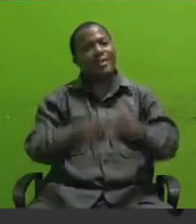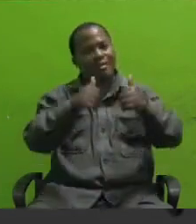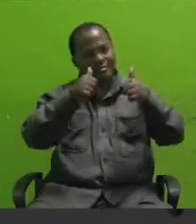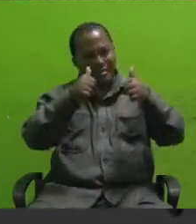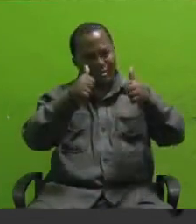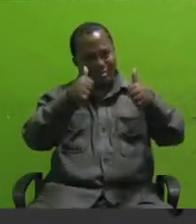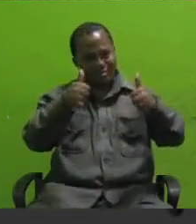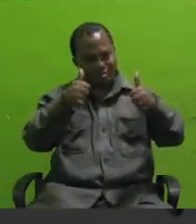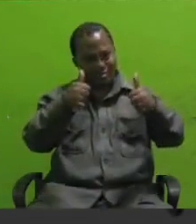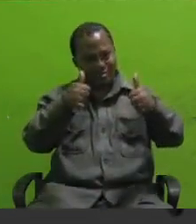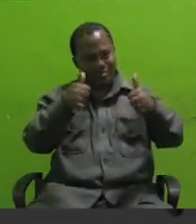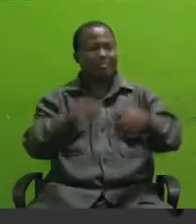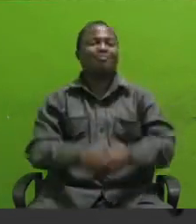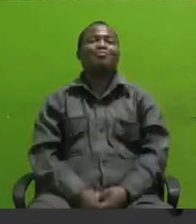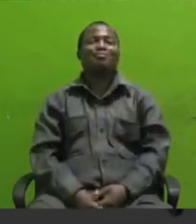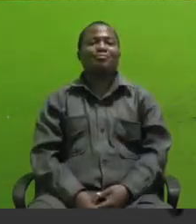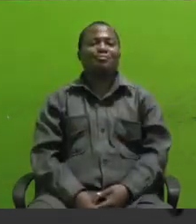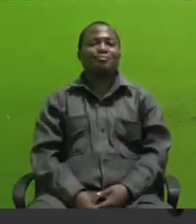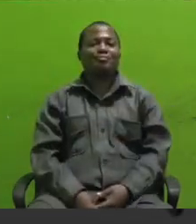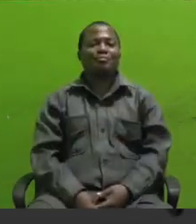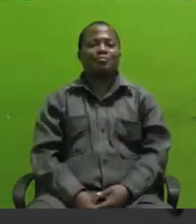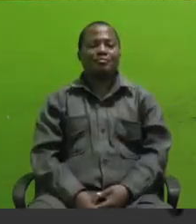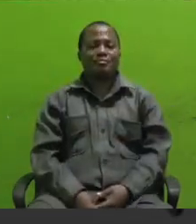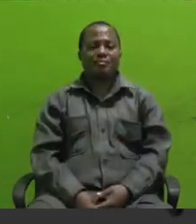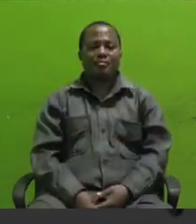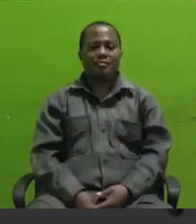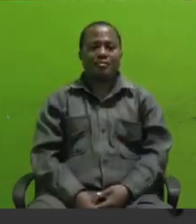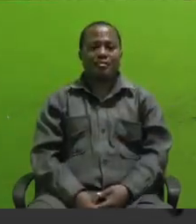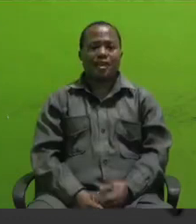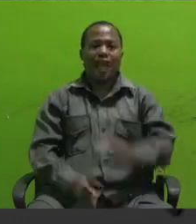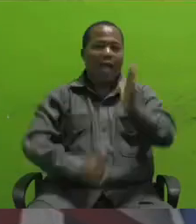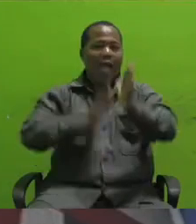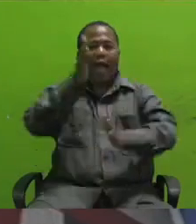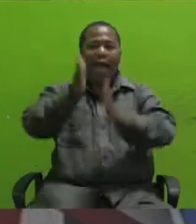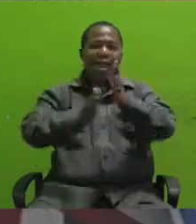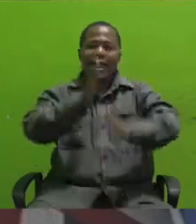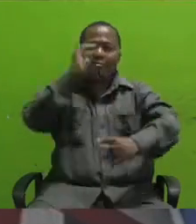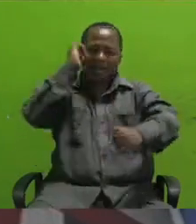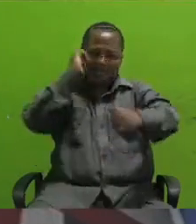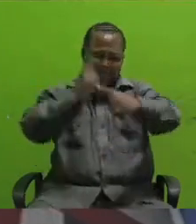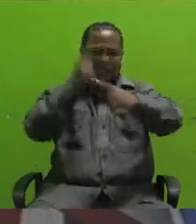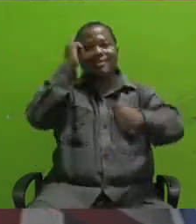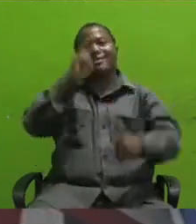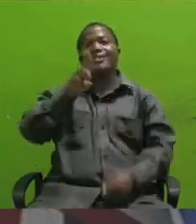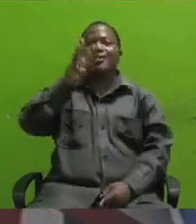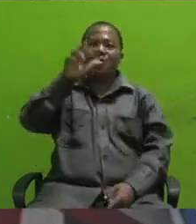Very good, my dear. Warning signs.